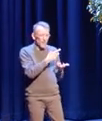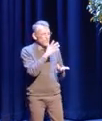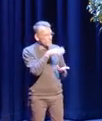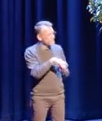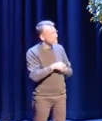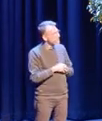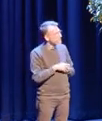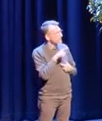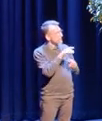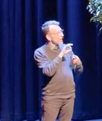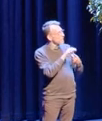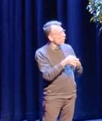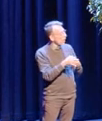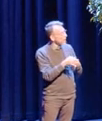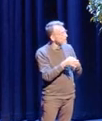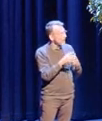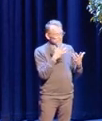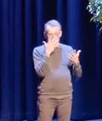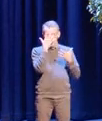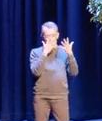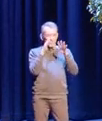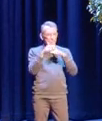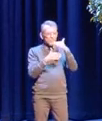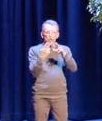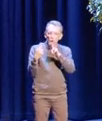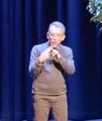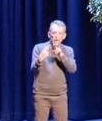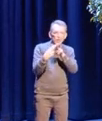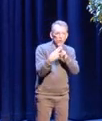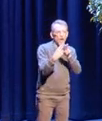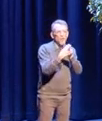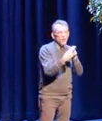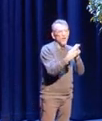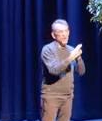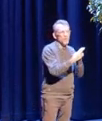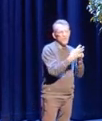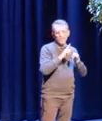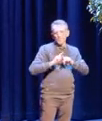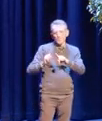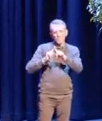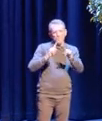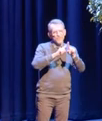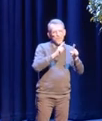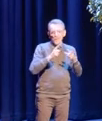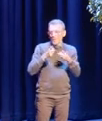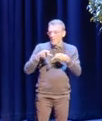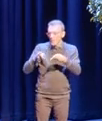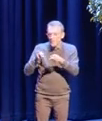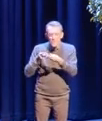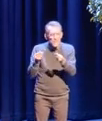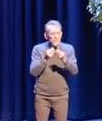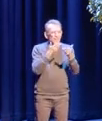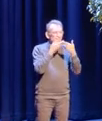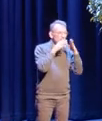That point, it was just a bit bonkers. I was getting contacted from every type of medium,